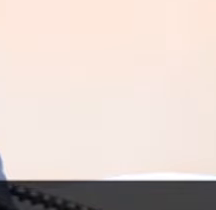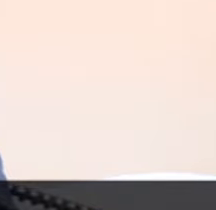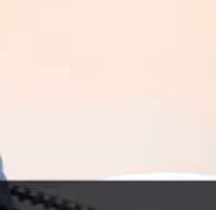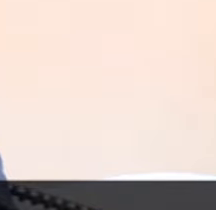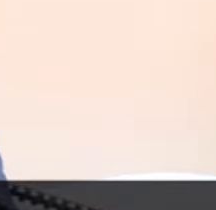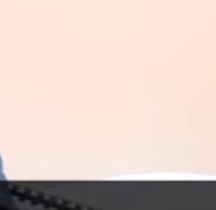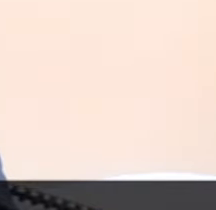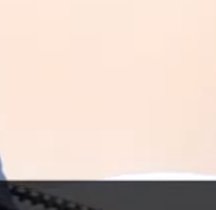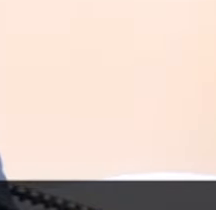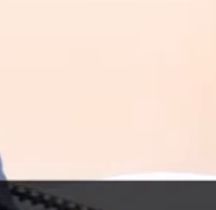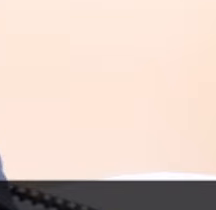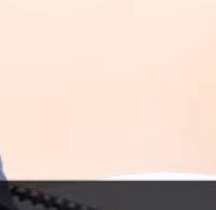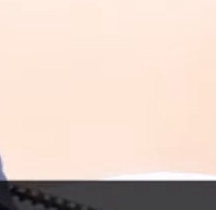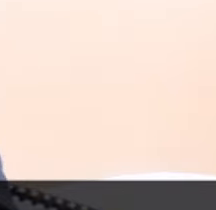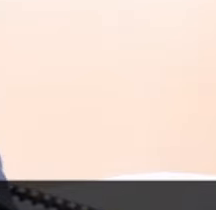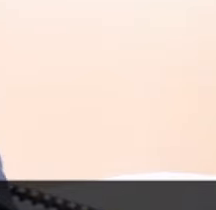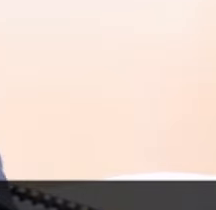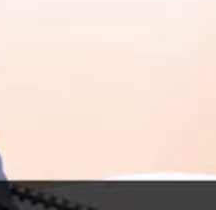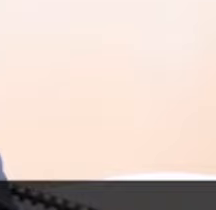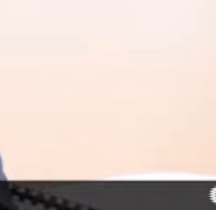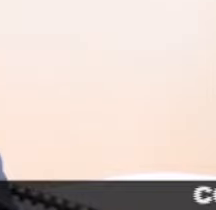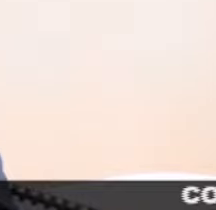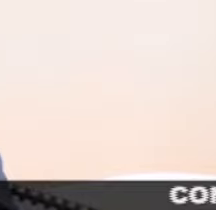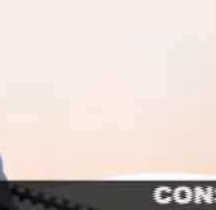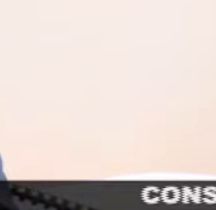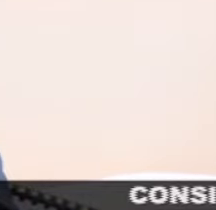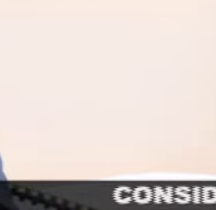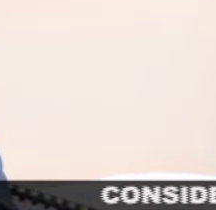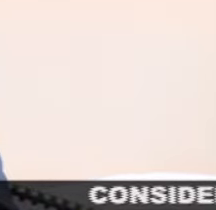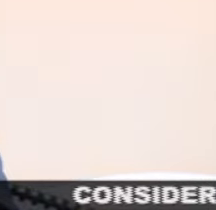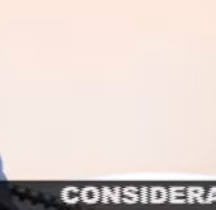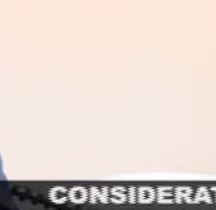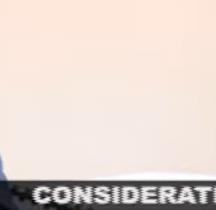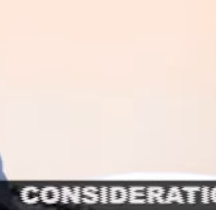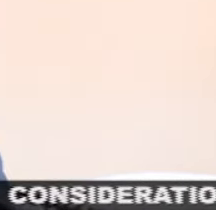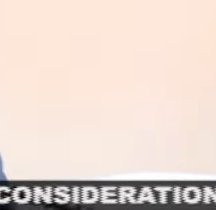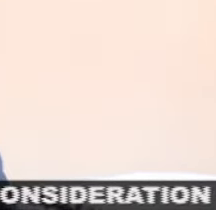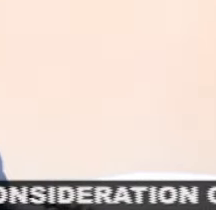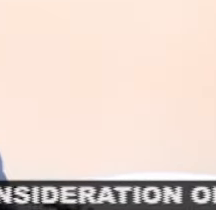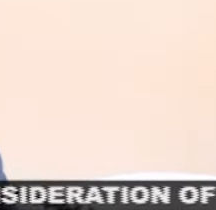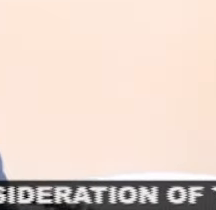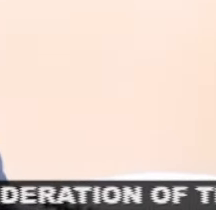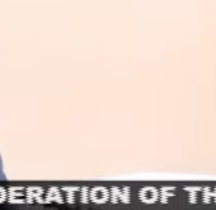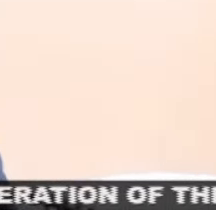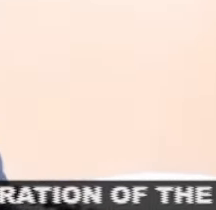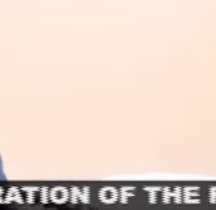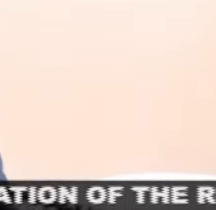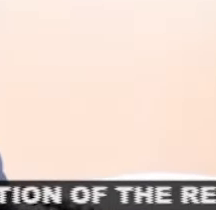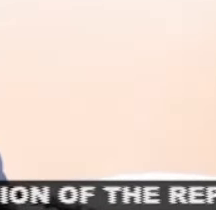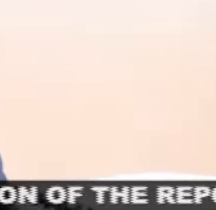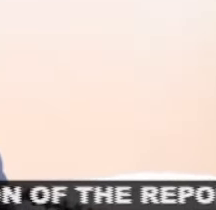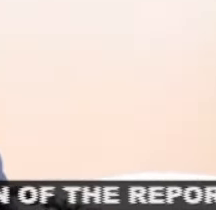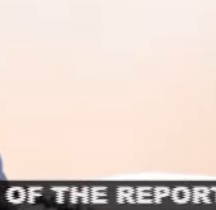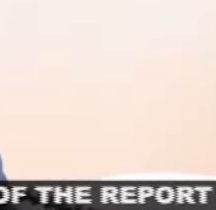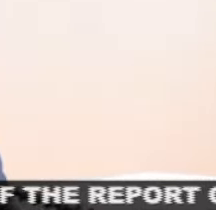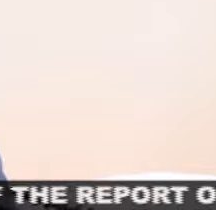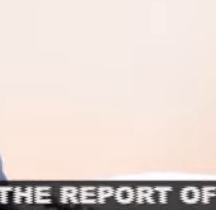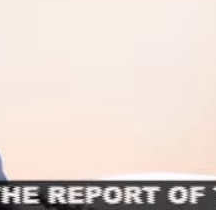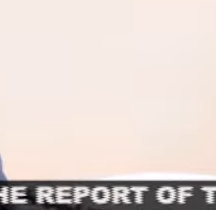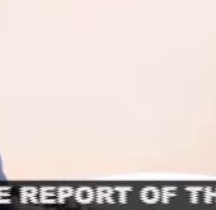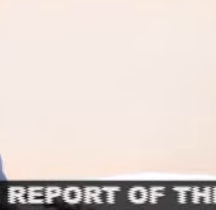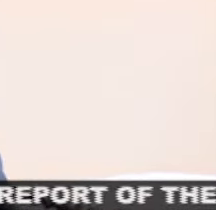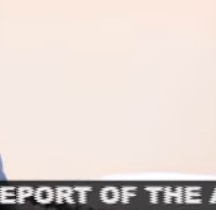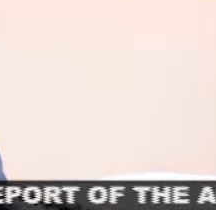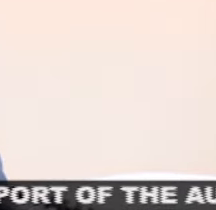one, the doctor was to make a follow-up on the first contract, that the original contractor may still claim